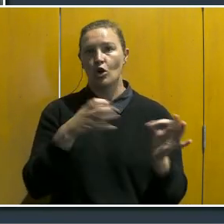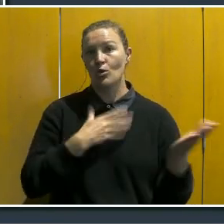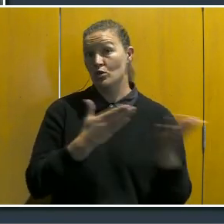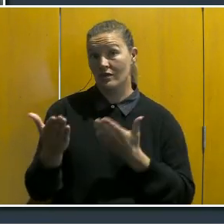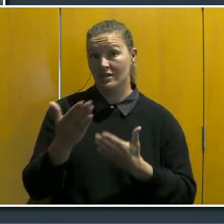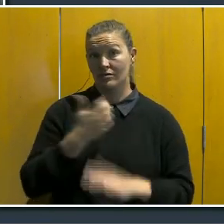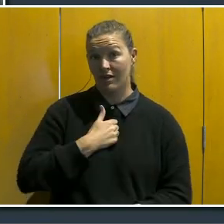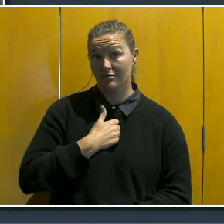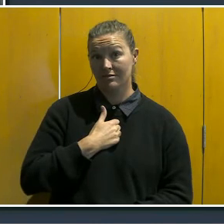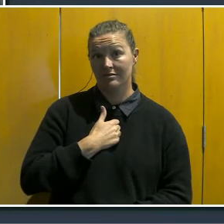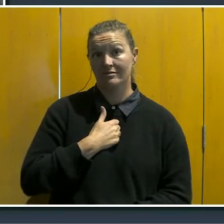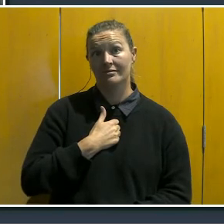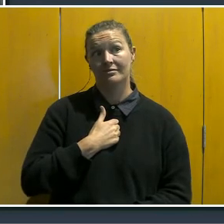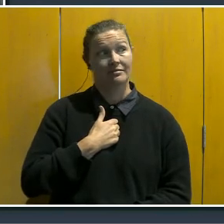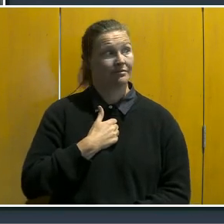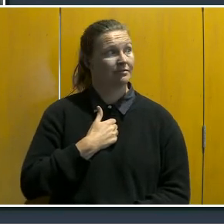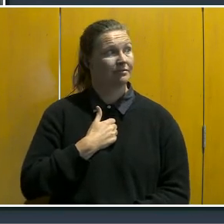services.